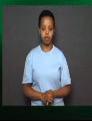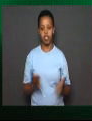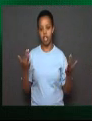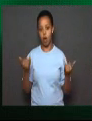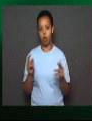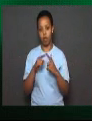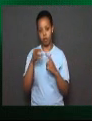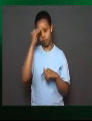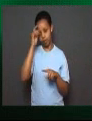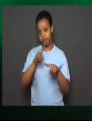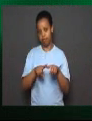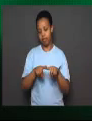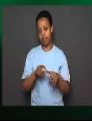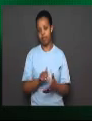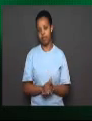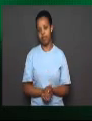Let's get back to our lesson.